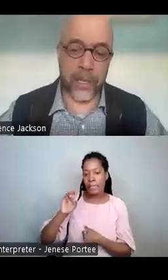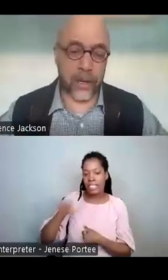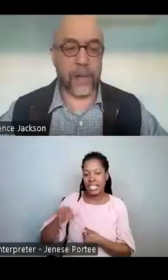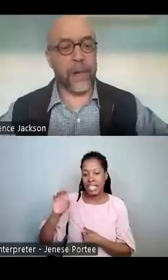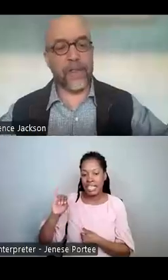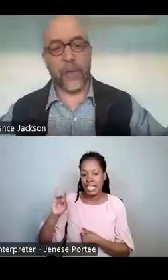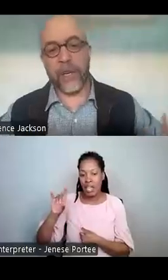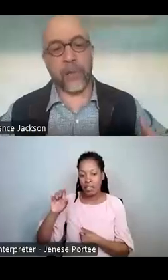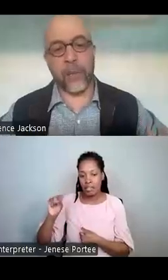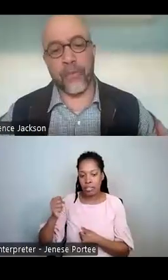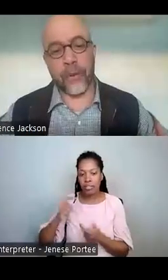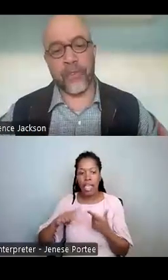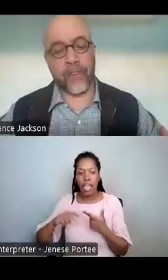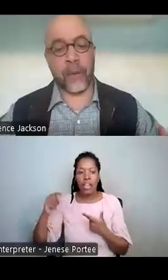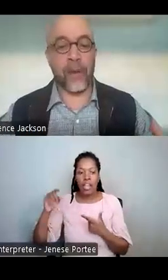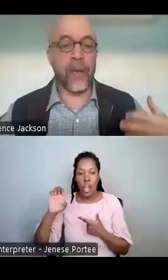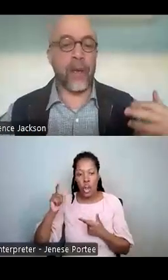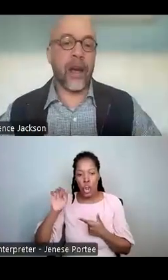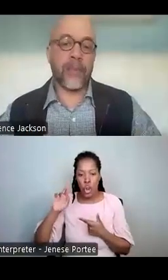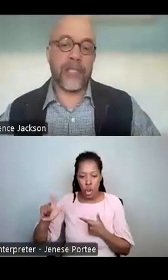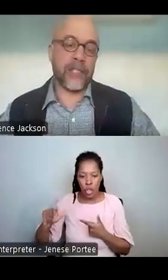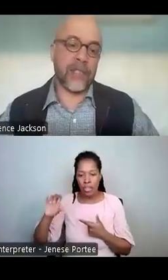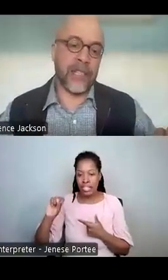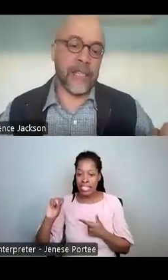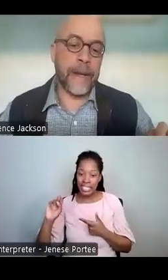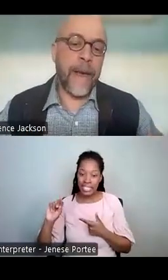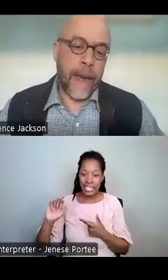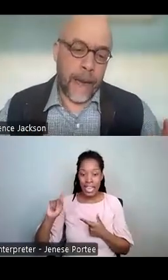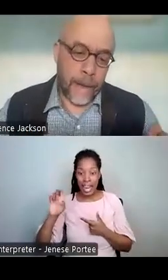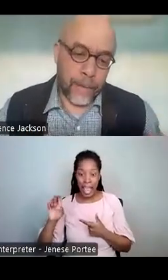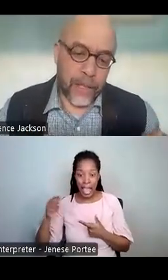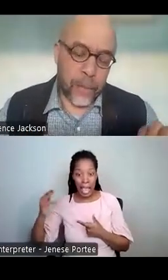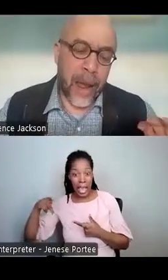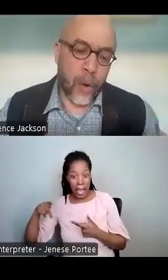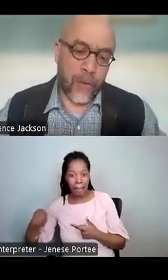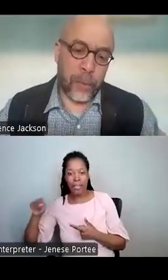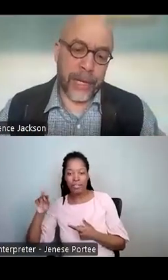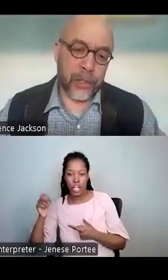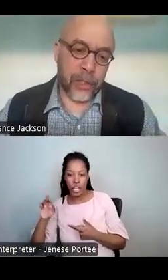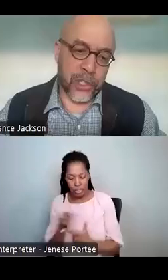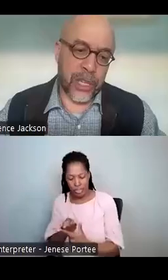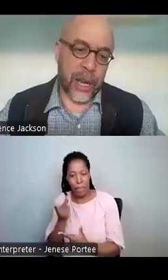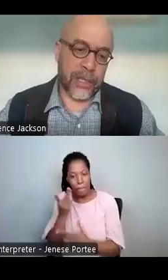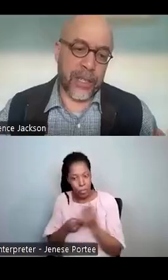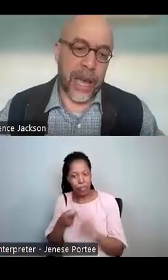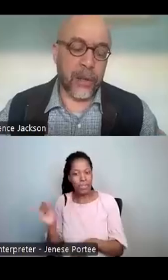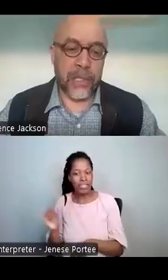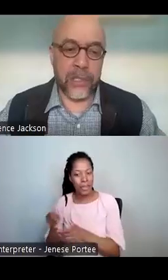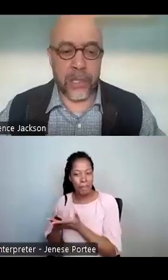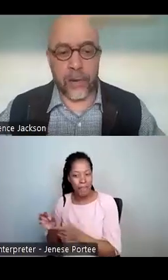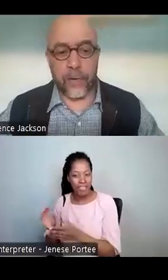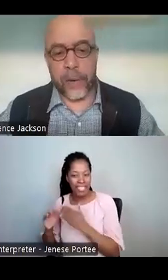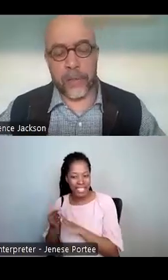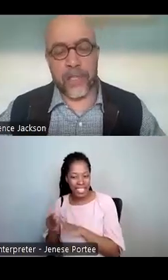Snakehips Tucker, right? They're like both from the same section of the city. The powerful Black church that has